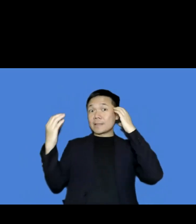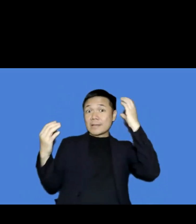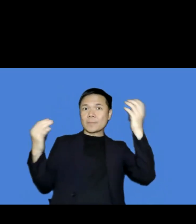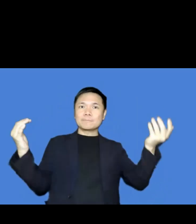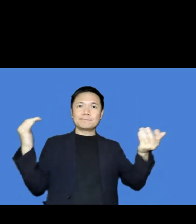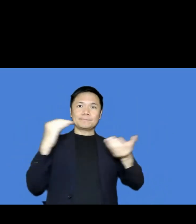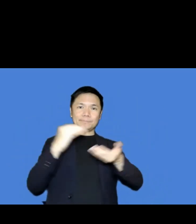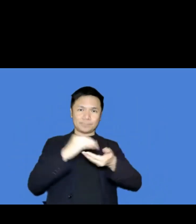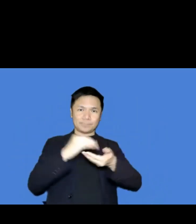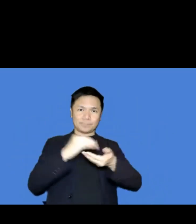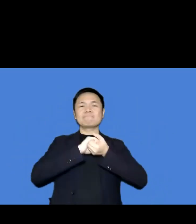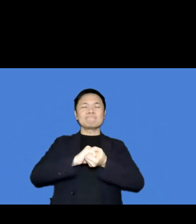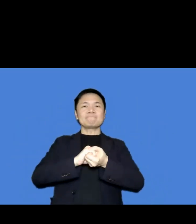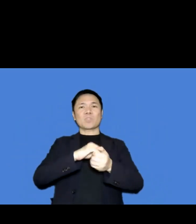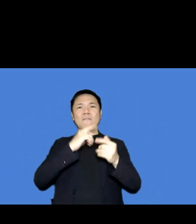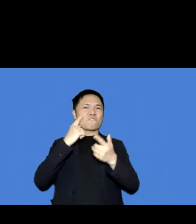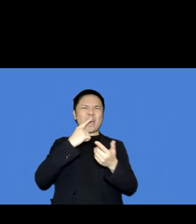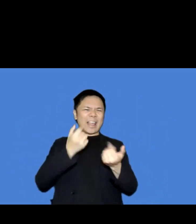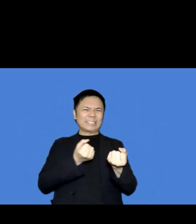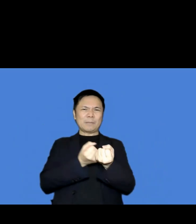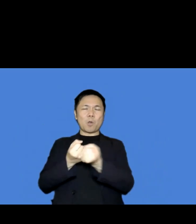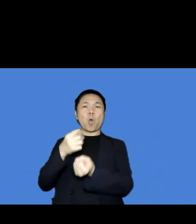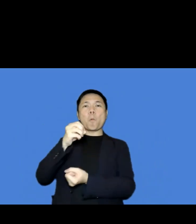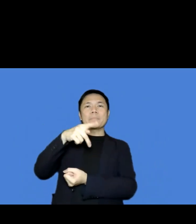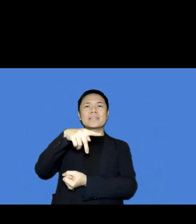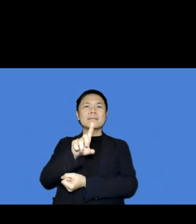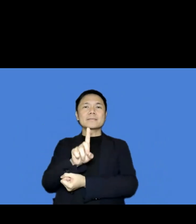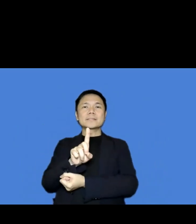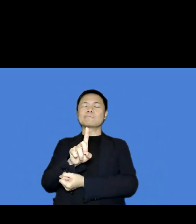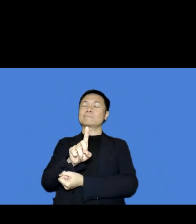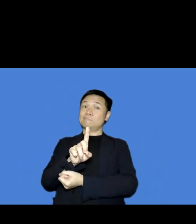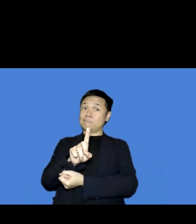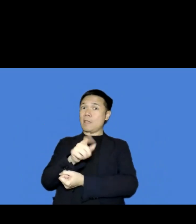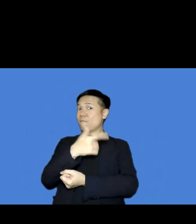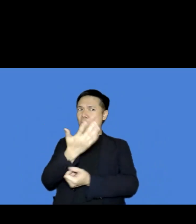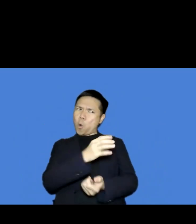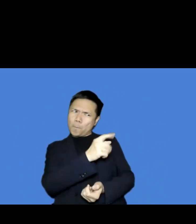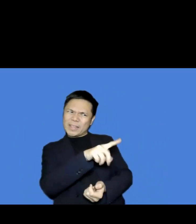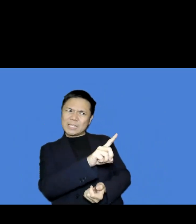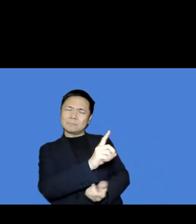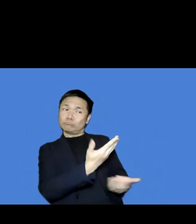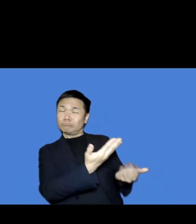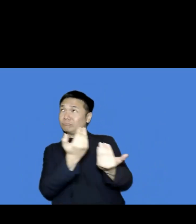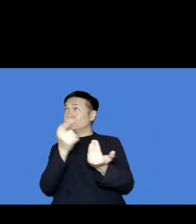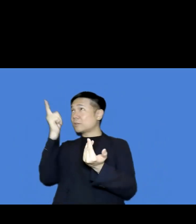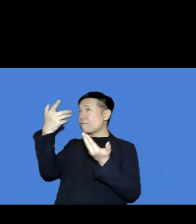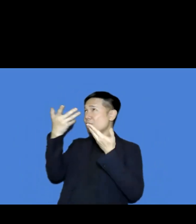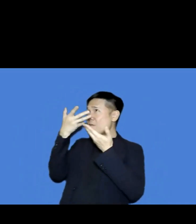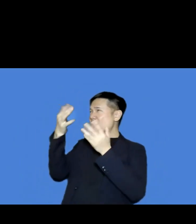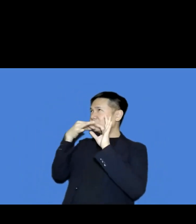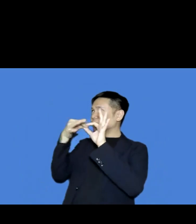of organizations of persons with disabilities into decision making, into